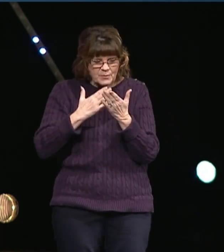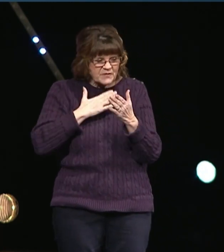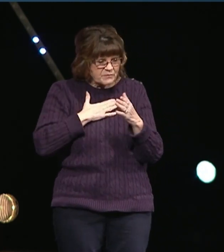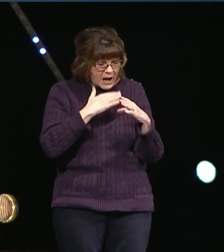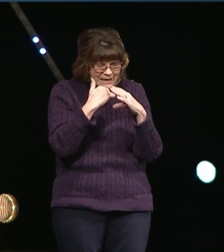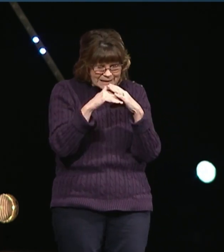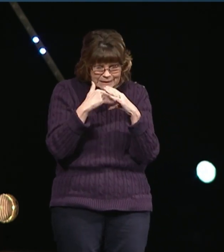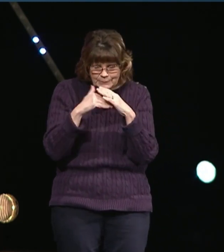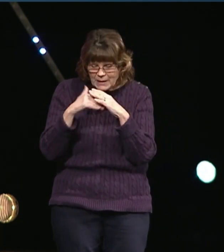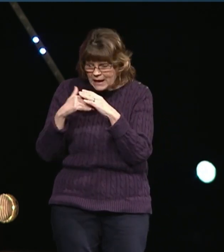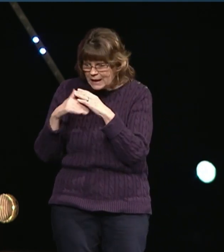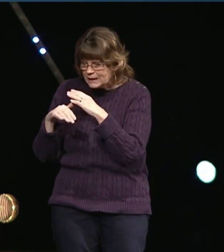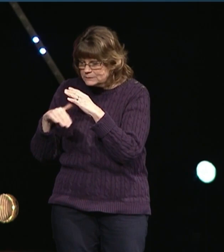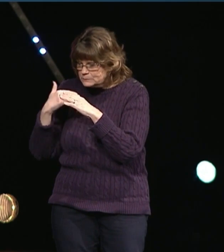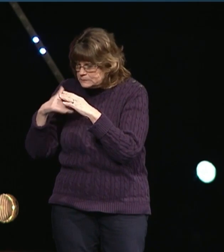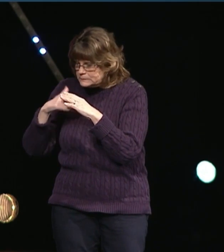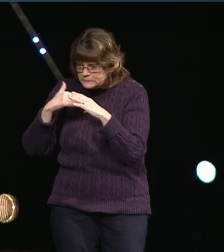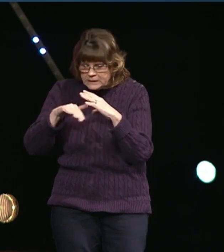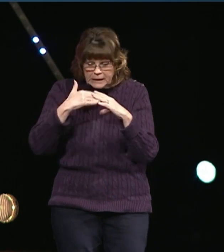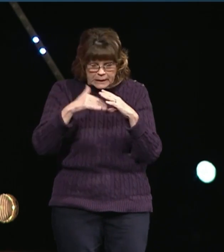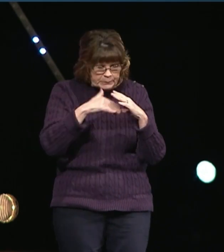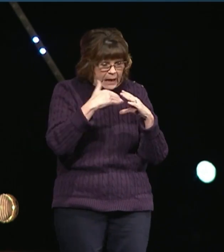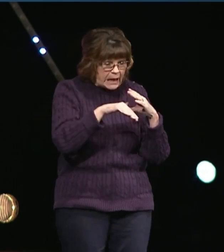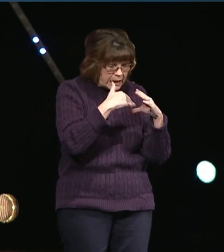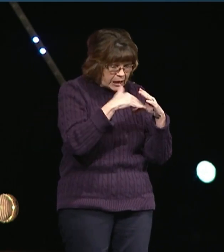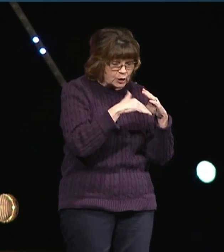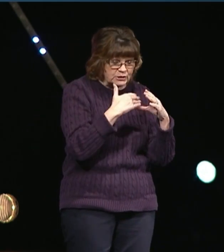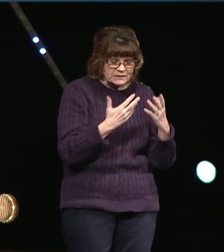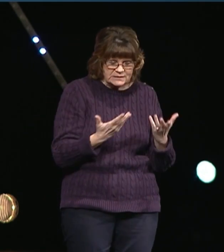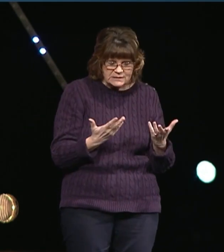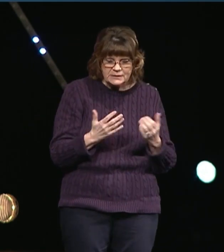sent me, and just reviewing some of those emails. And